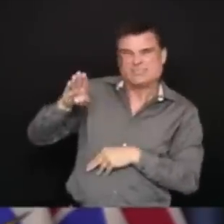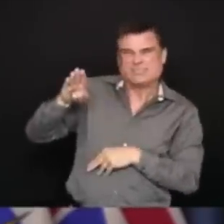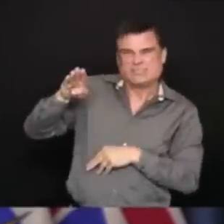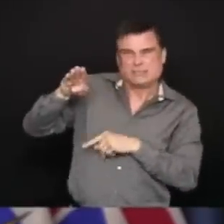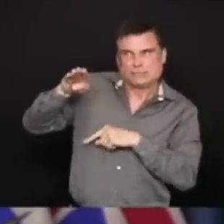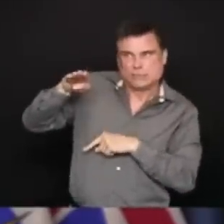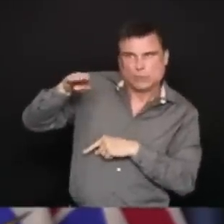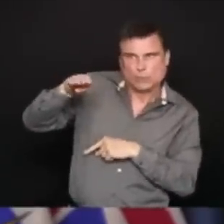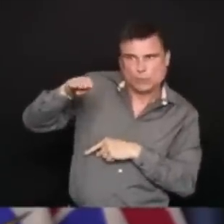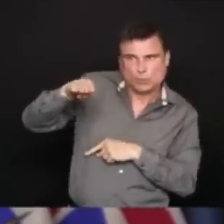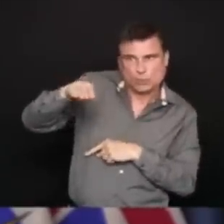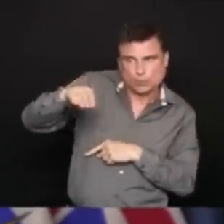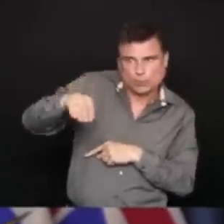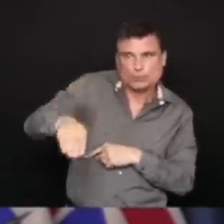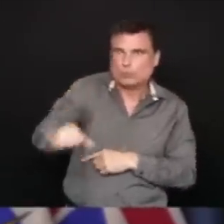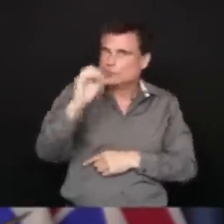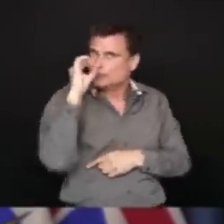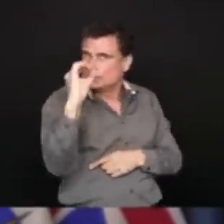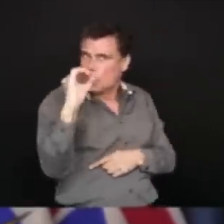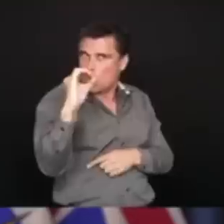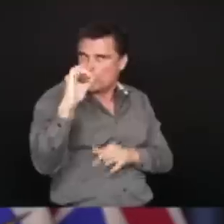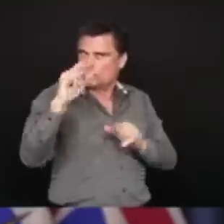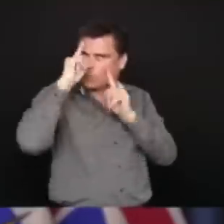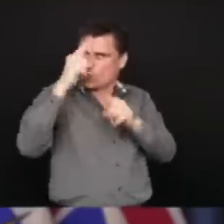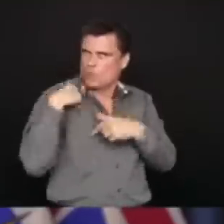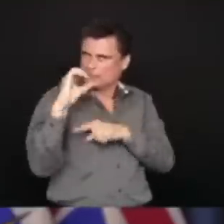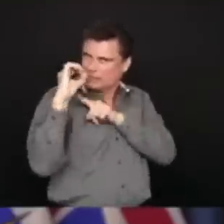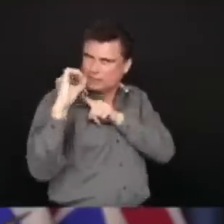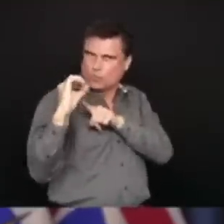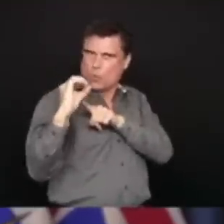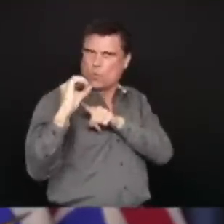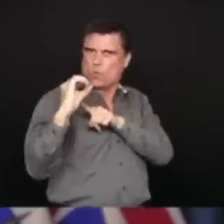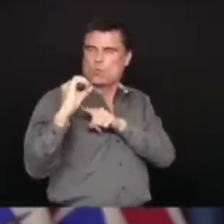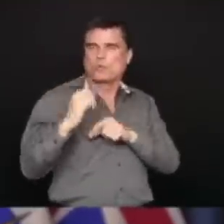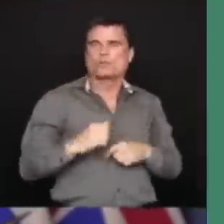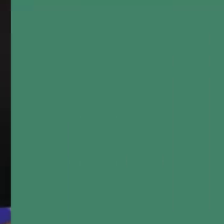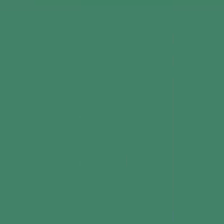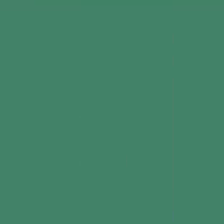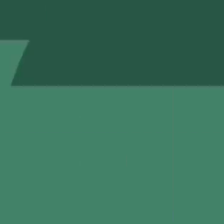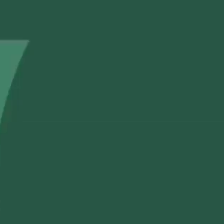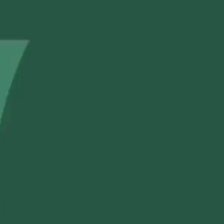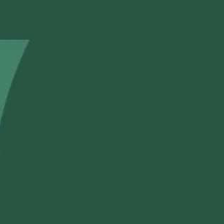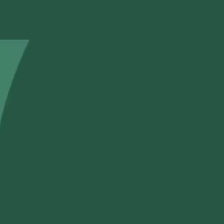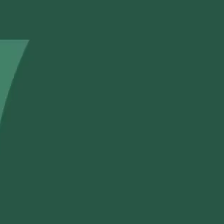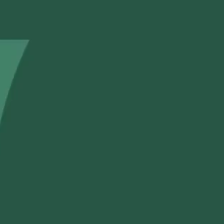So we need to continue to be kind, to be calm, and to be safe.